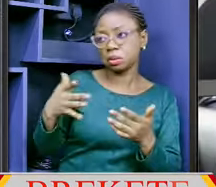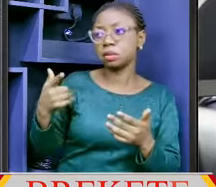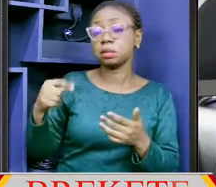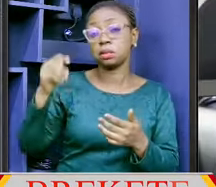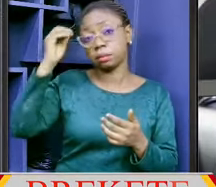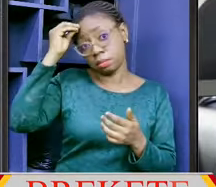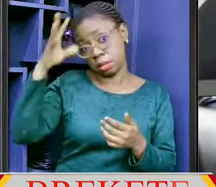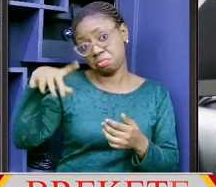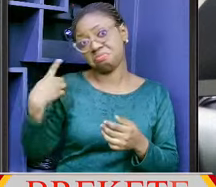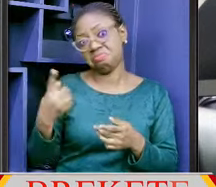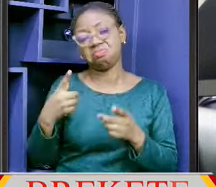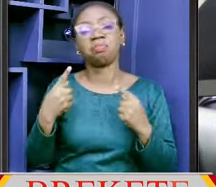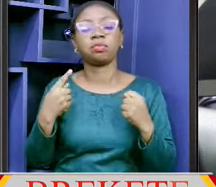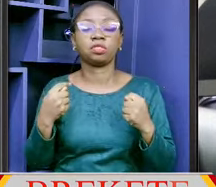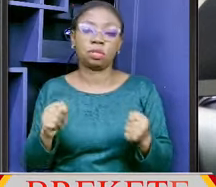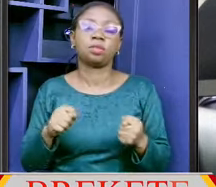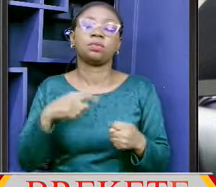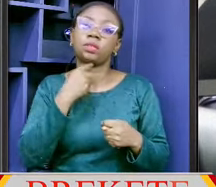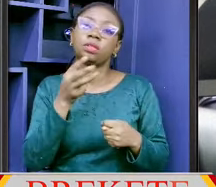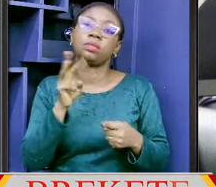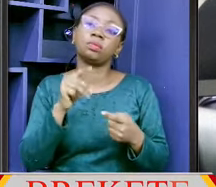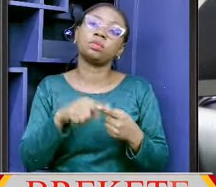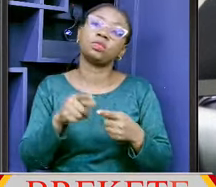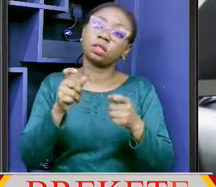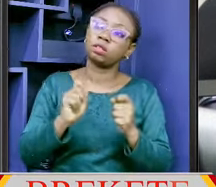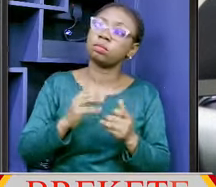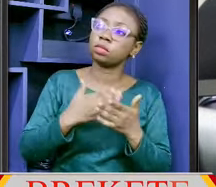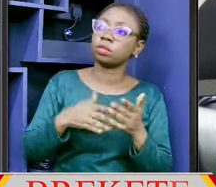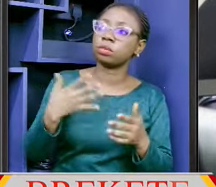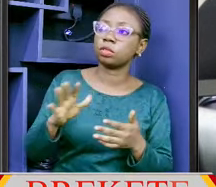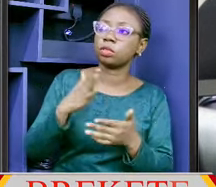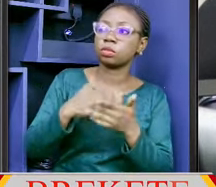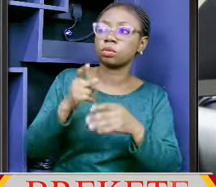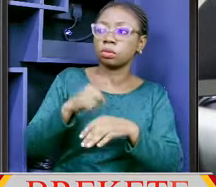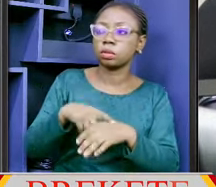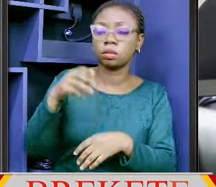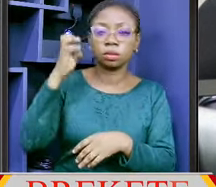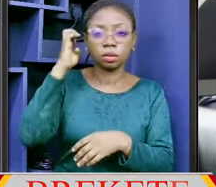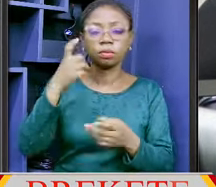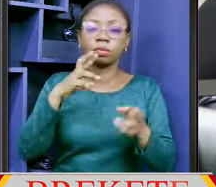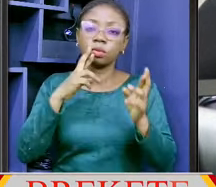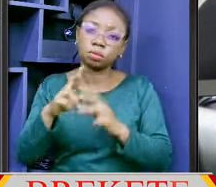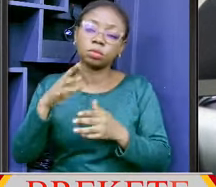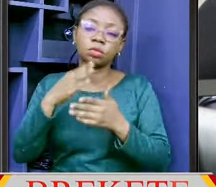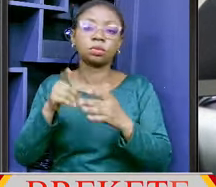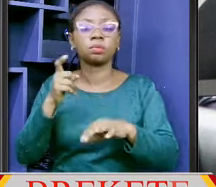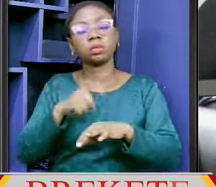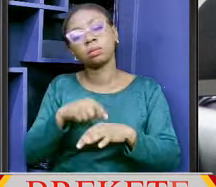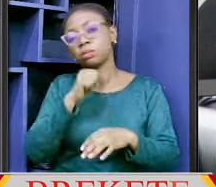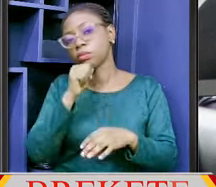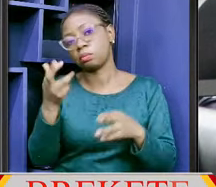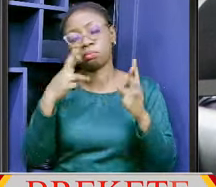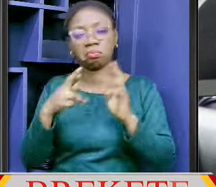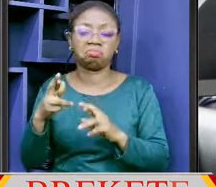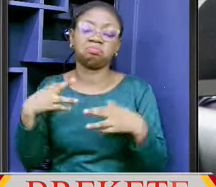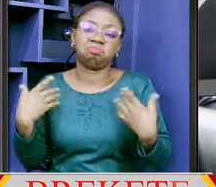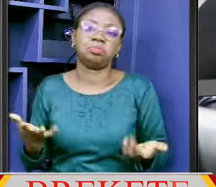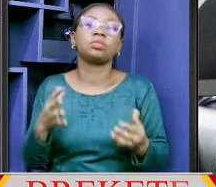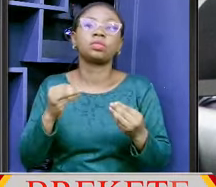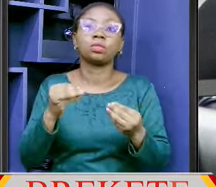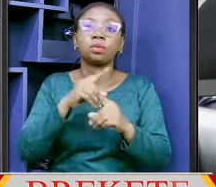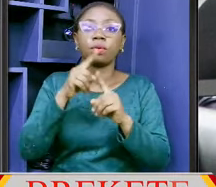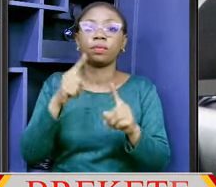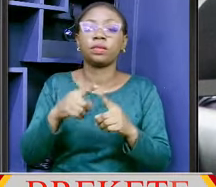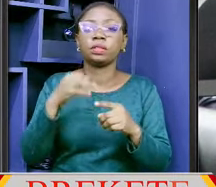try. He will tell them to give me something. Sometimes they will respond. Sometimes they will not respond. So when he